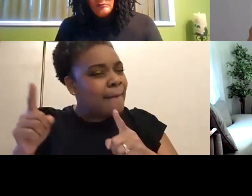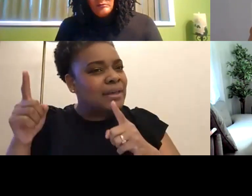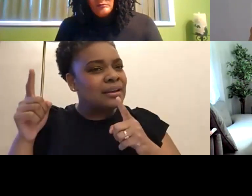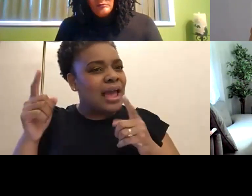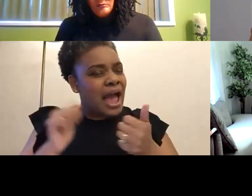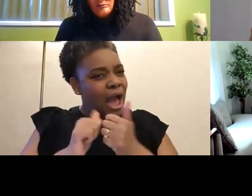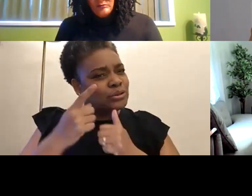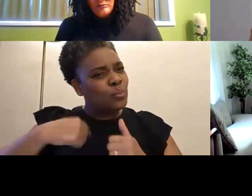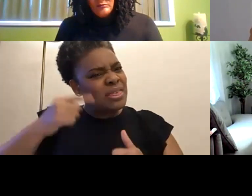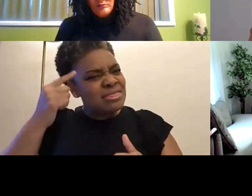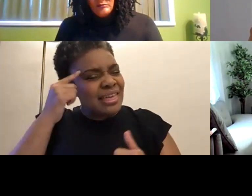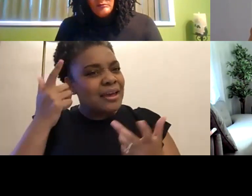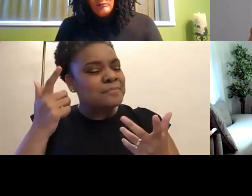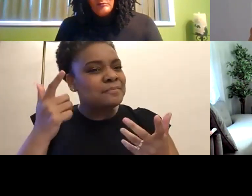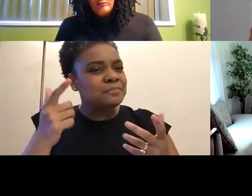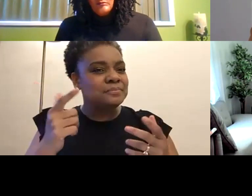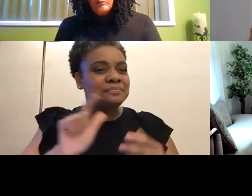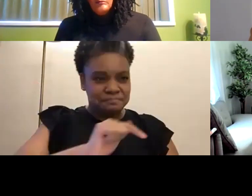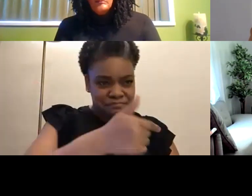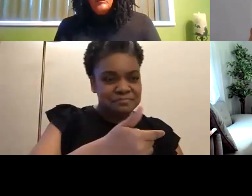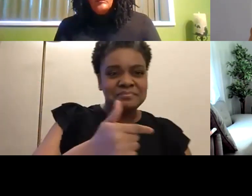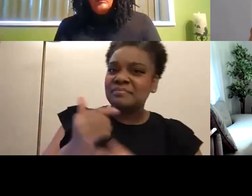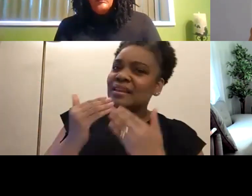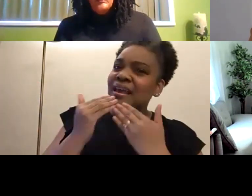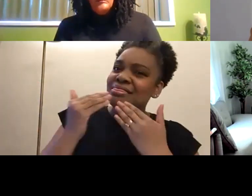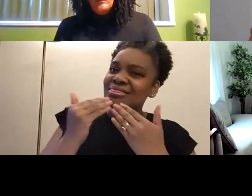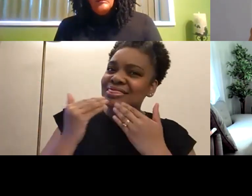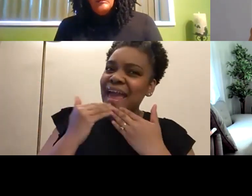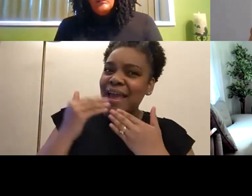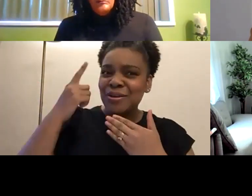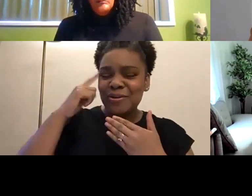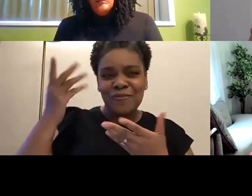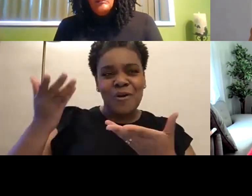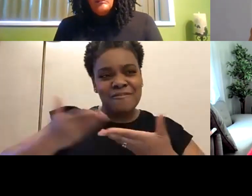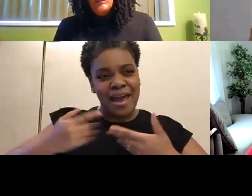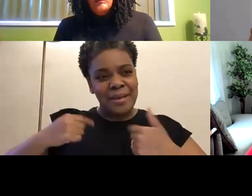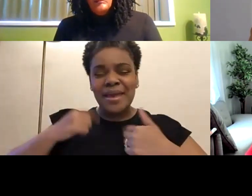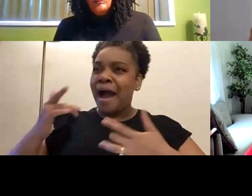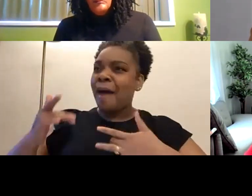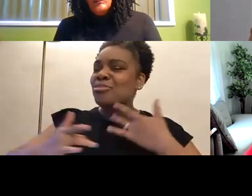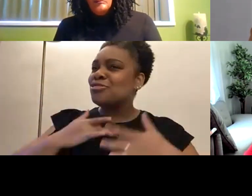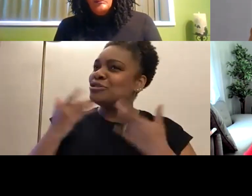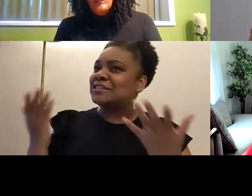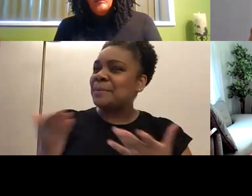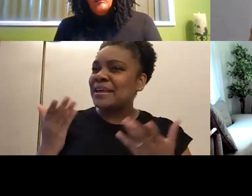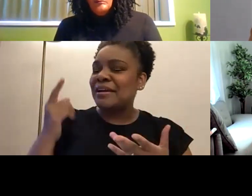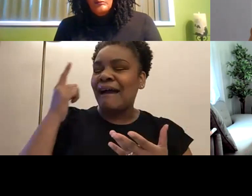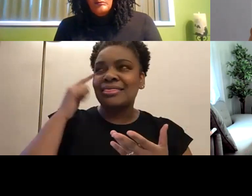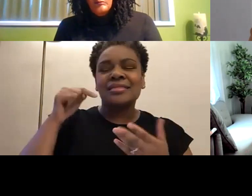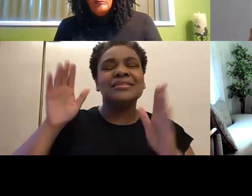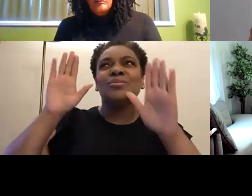it? Sure. Thank you, Dr. Hendrickson, for having me. I'm really thrilled to be here. I think this is a wonderful event.